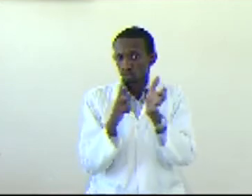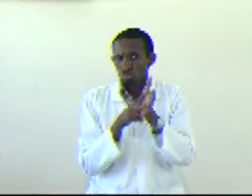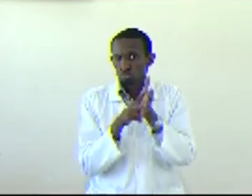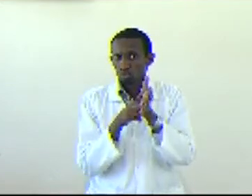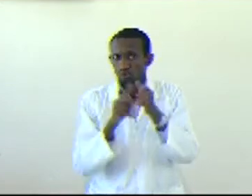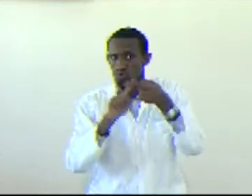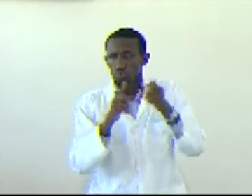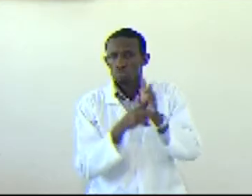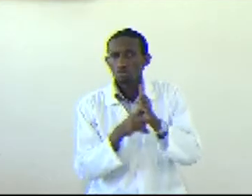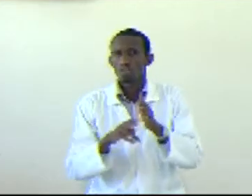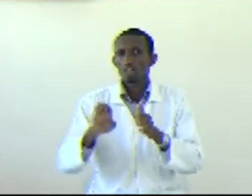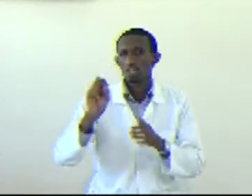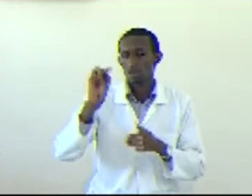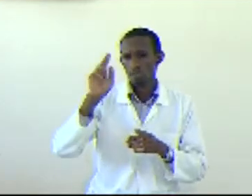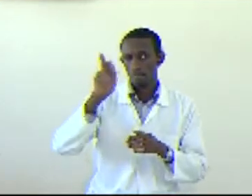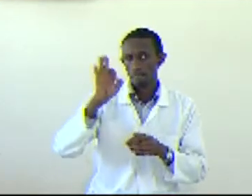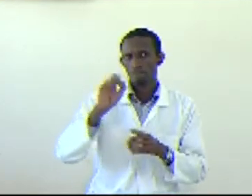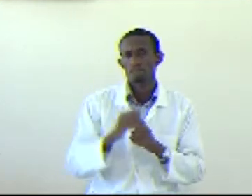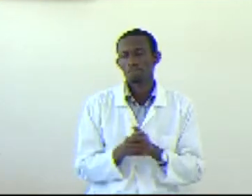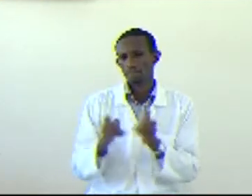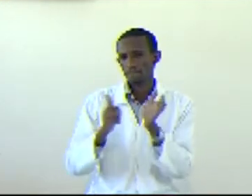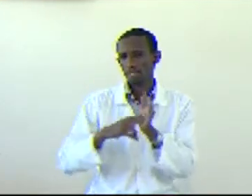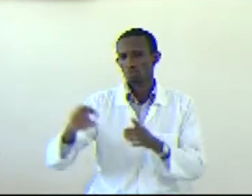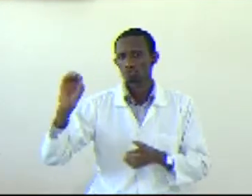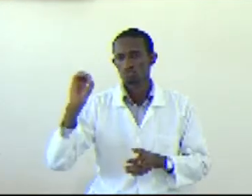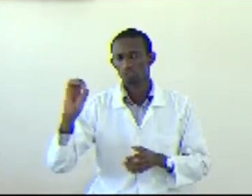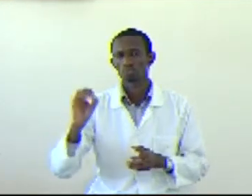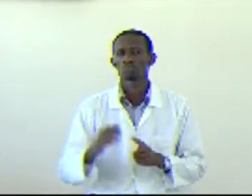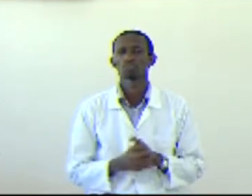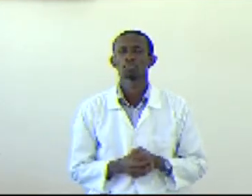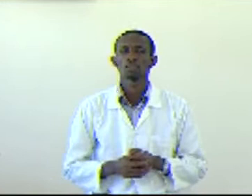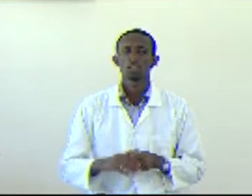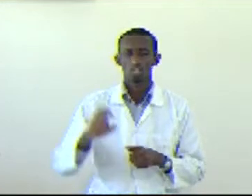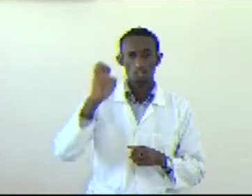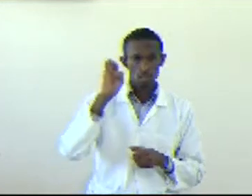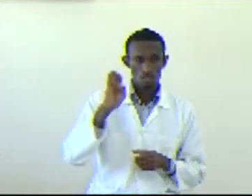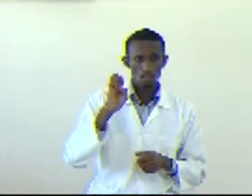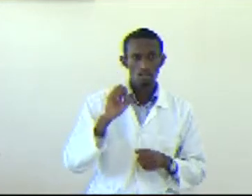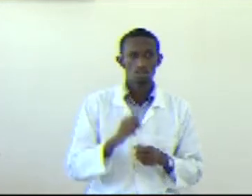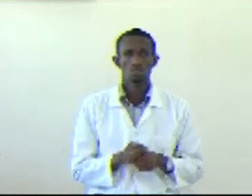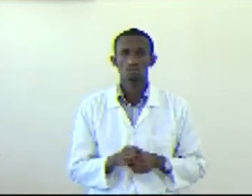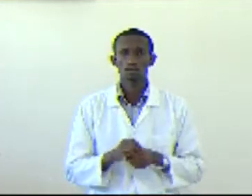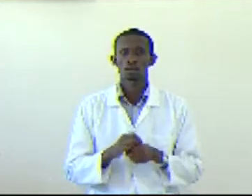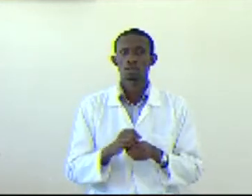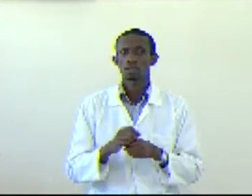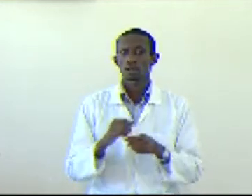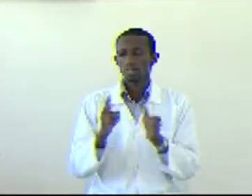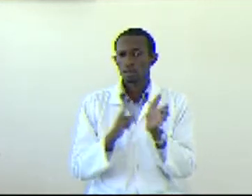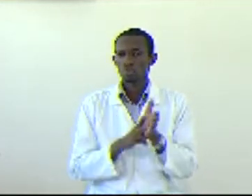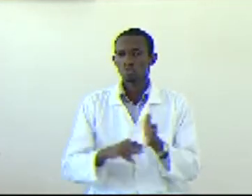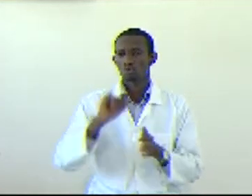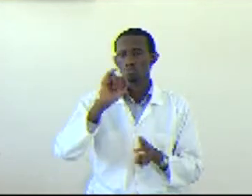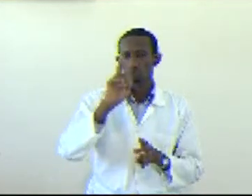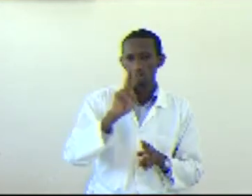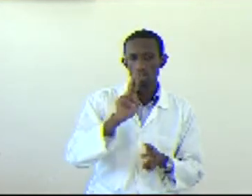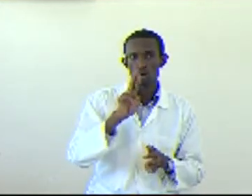0. So and this time now there will be E, which is then minus I, R minus